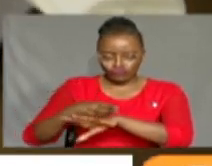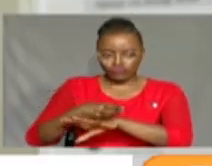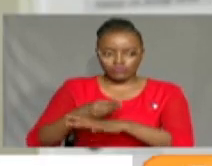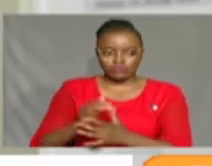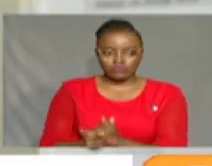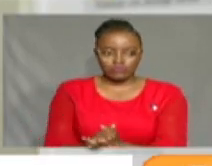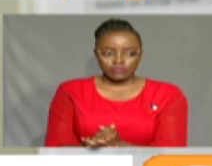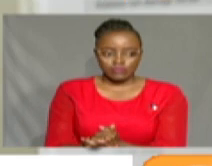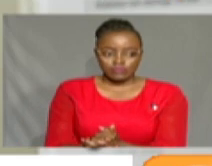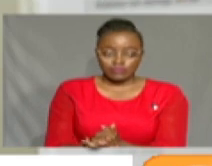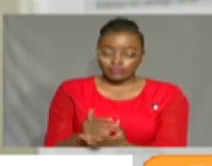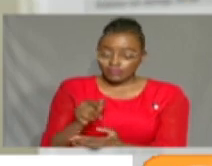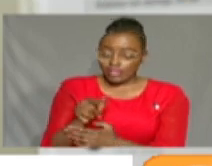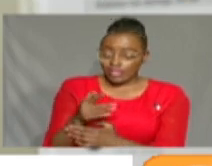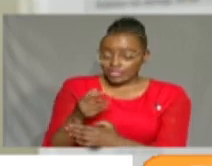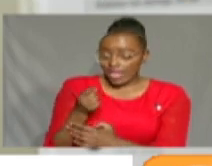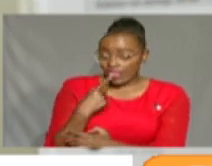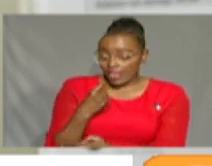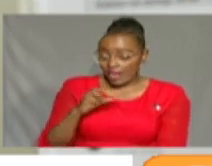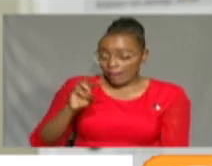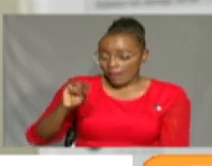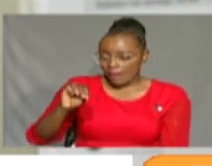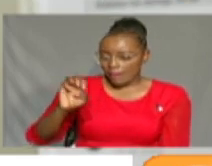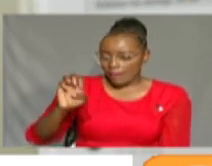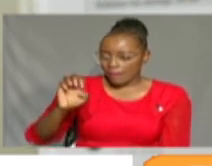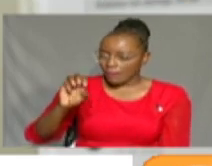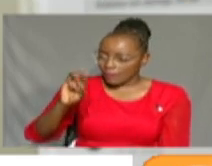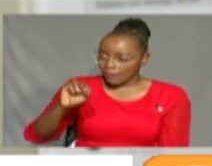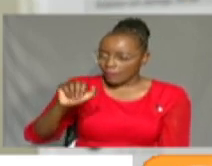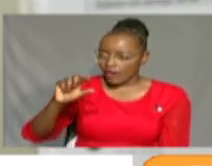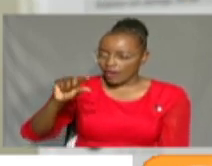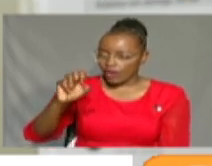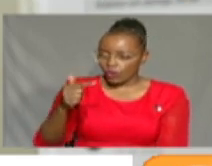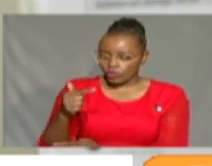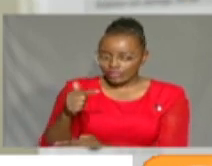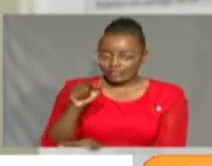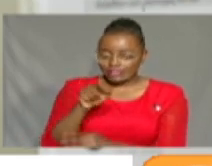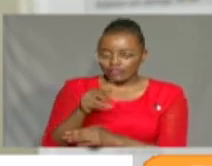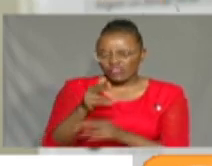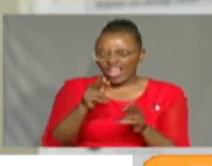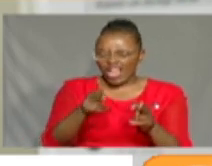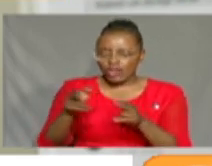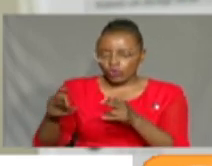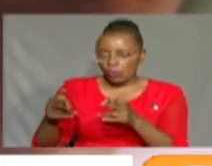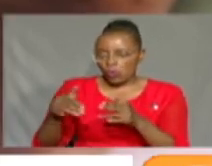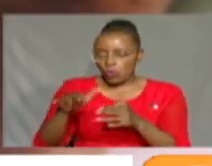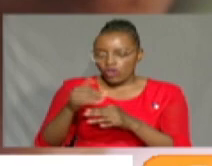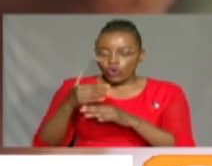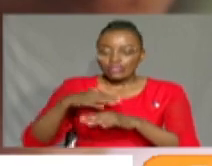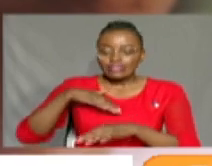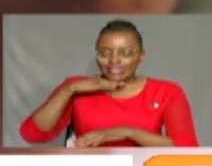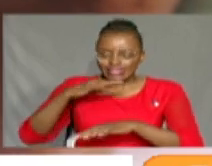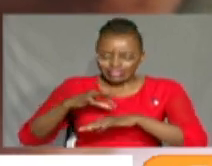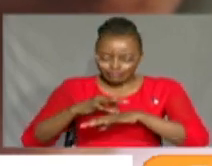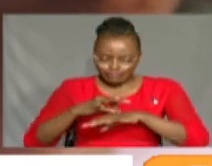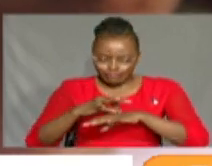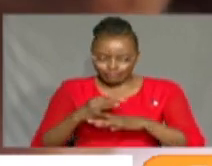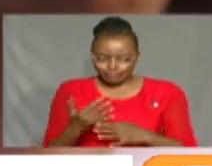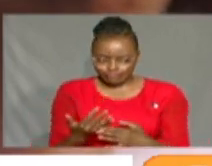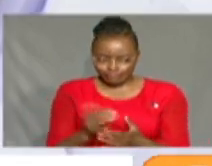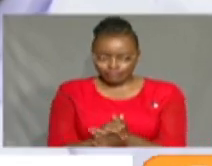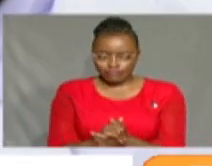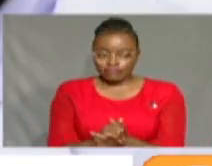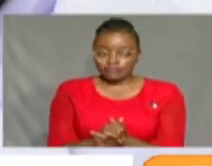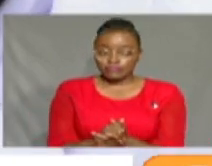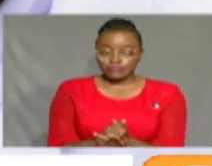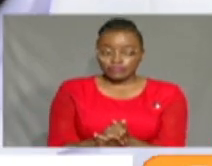Maggot debridement therapy is a natural way of removing dead tissue, what we call necrotic tissue from a